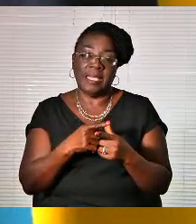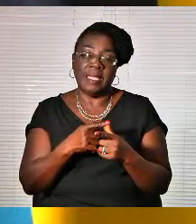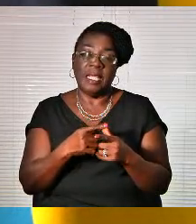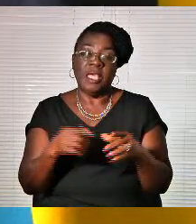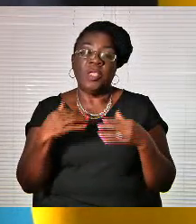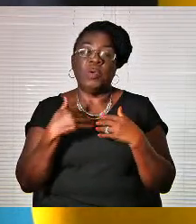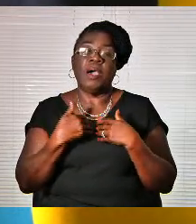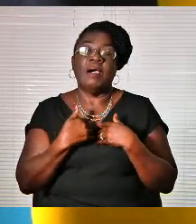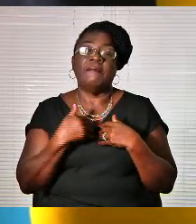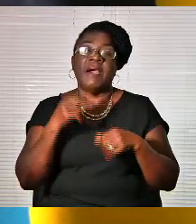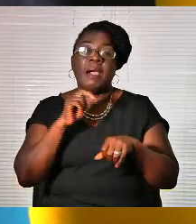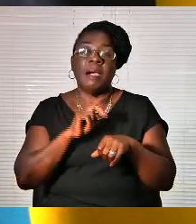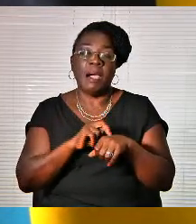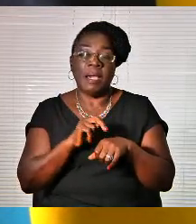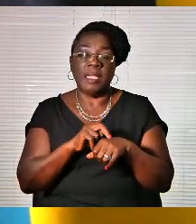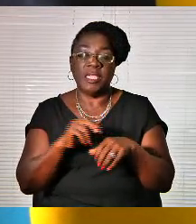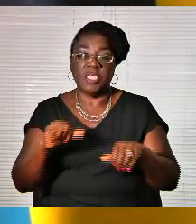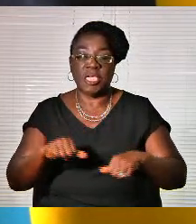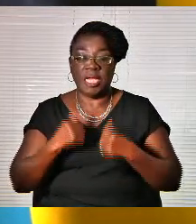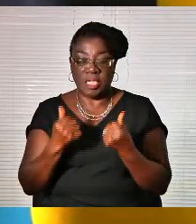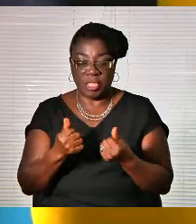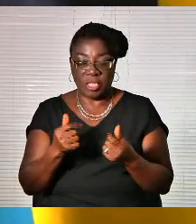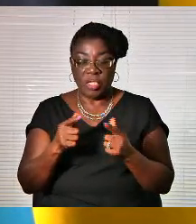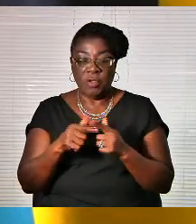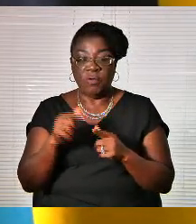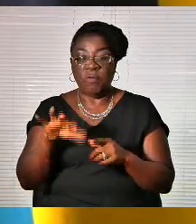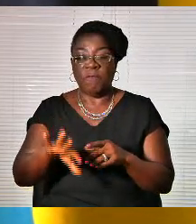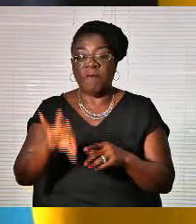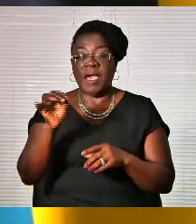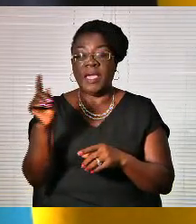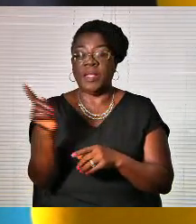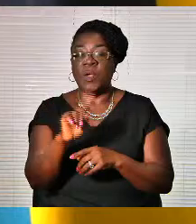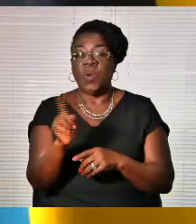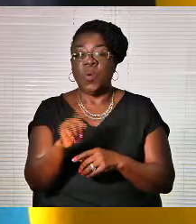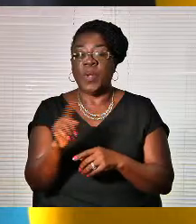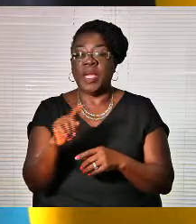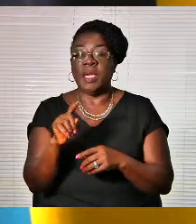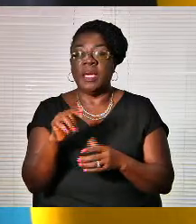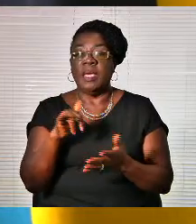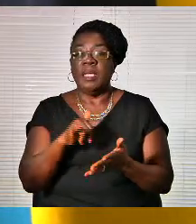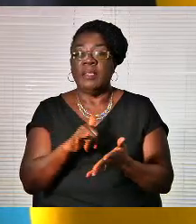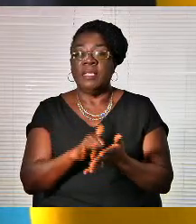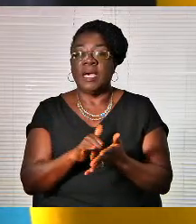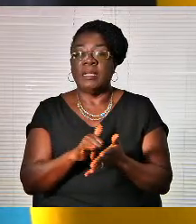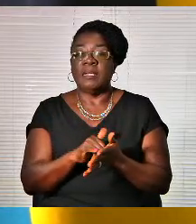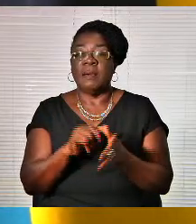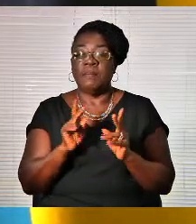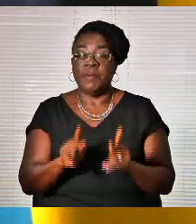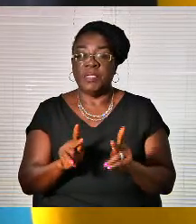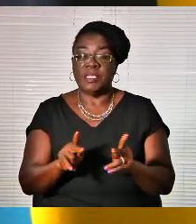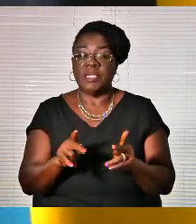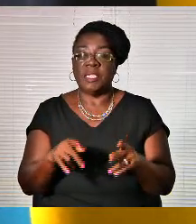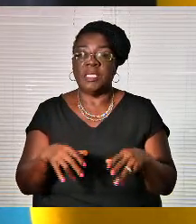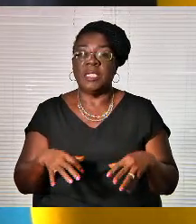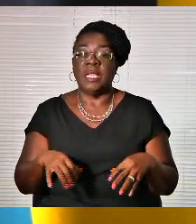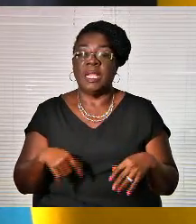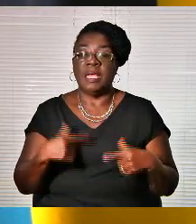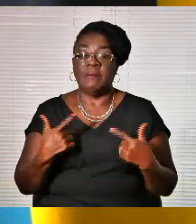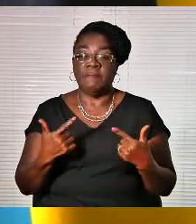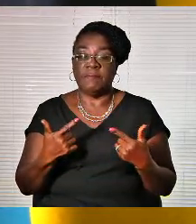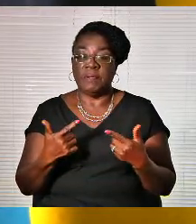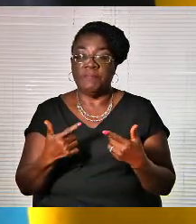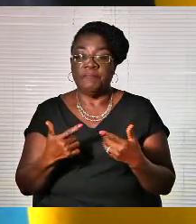speak about specifically, is one where we're requesting the online completion of this data prior to the test being taken